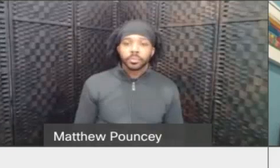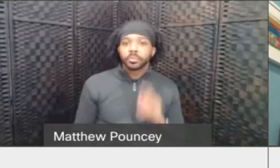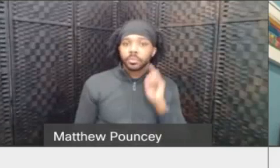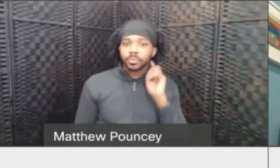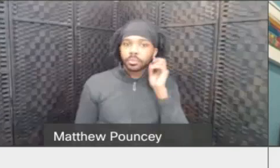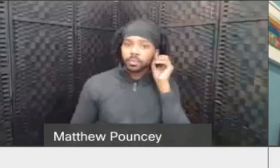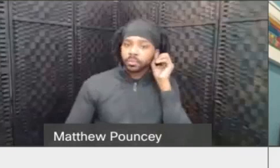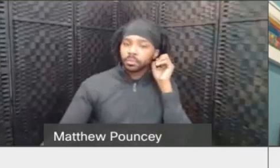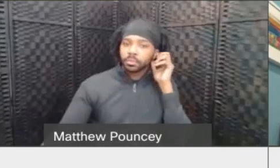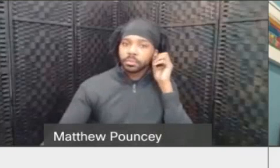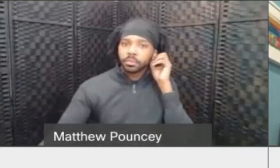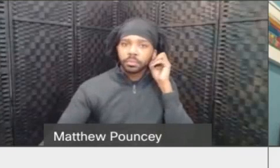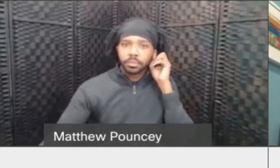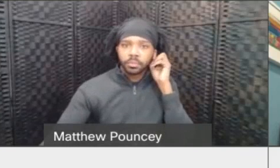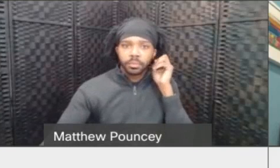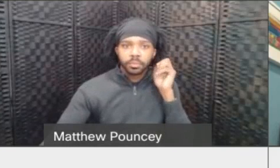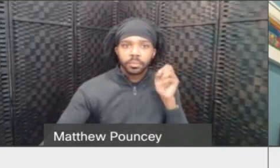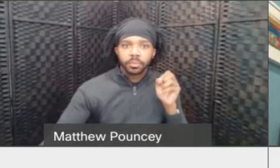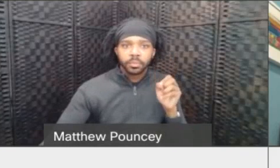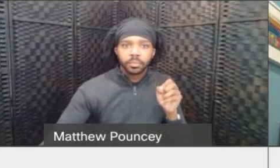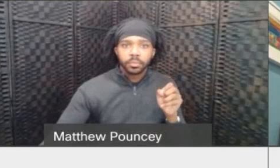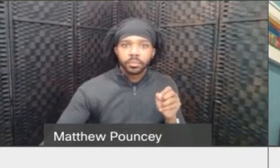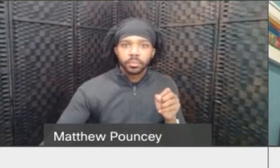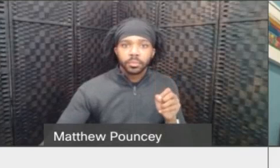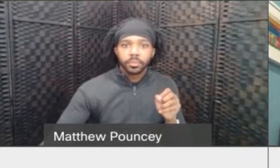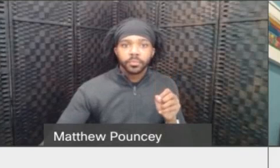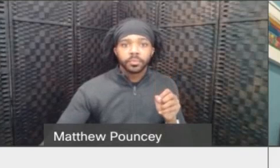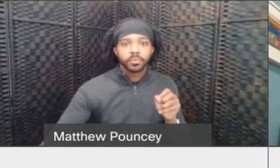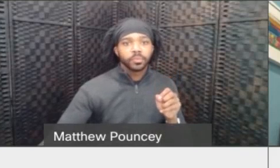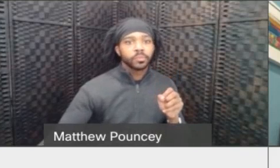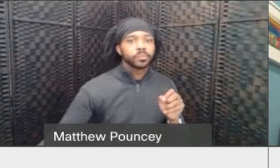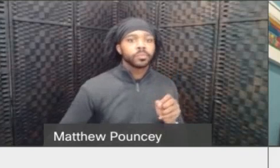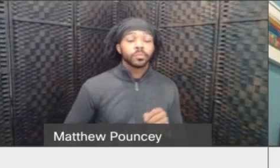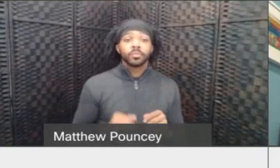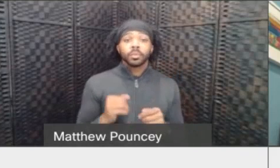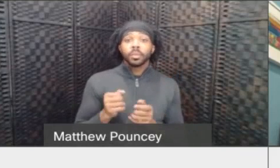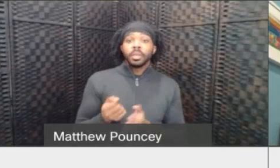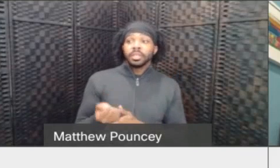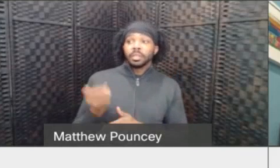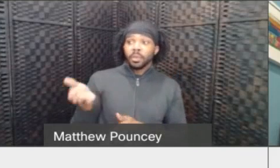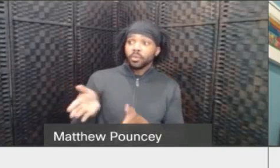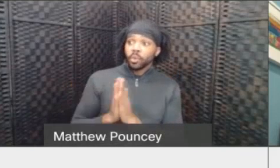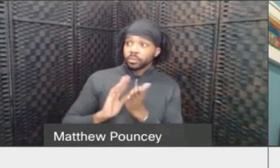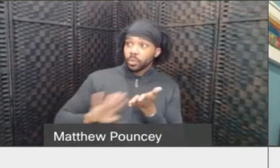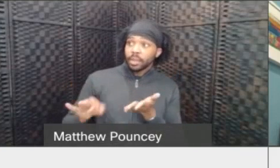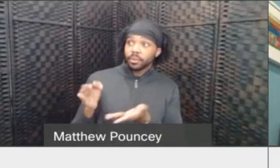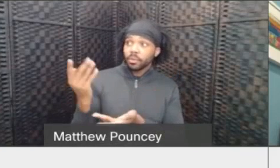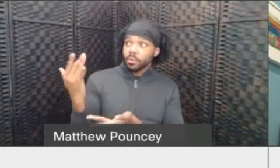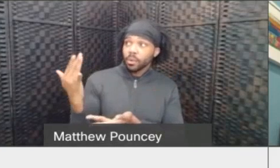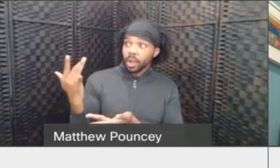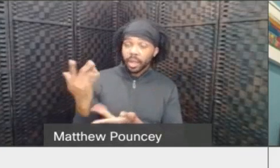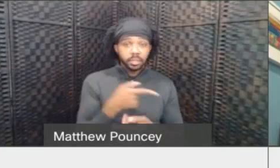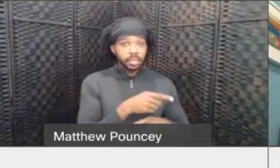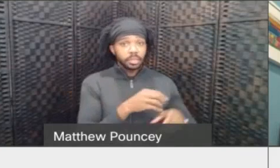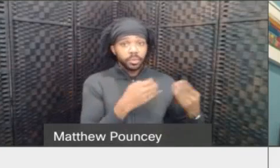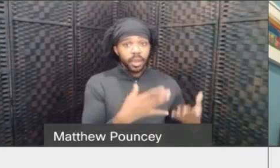So while the exemption requests are pending, can providers require weekly testing? Yes. Providers can require weekly testing.